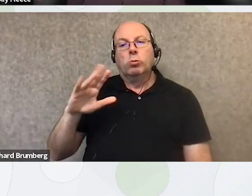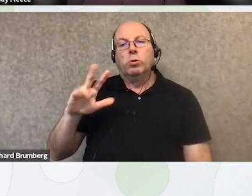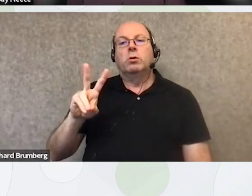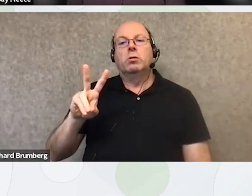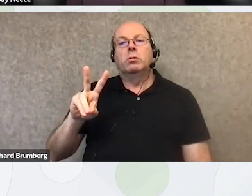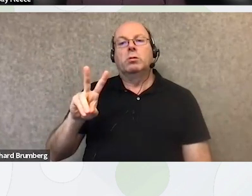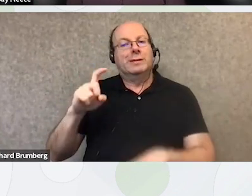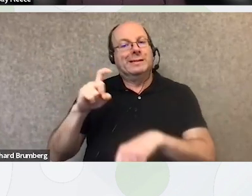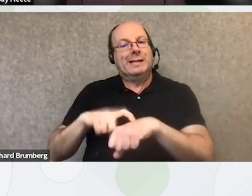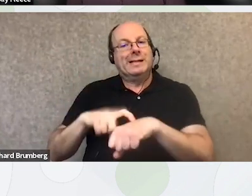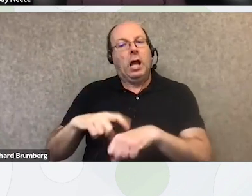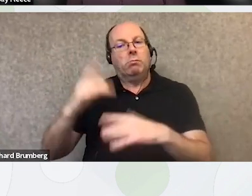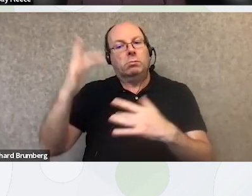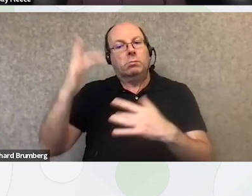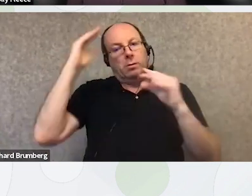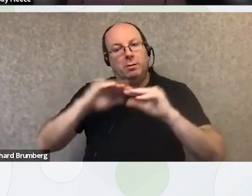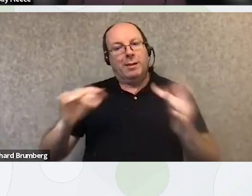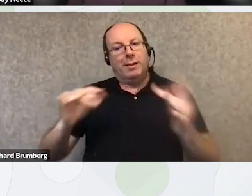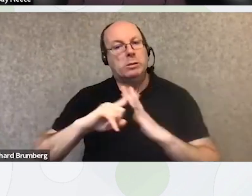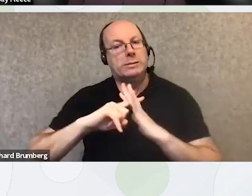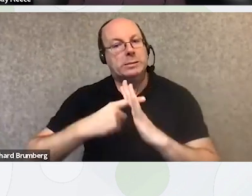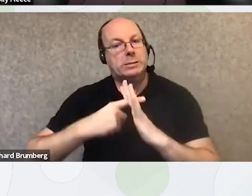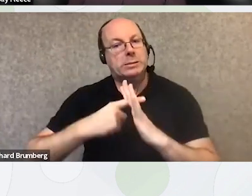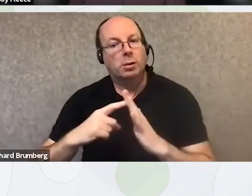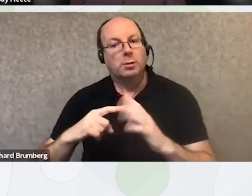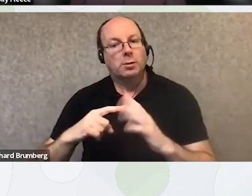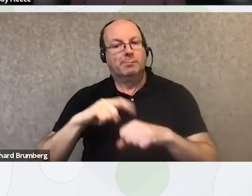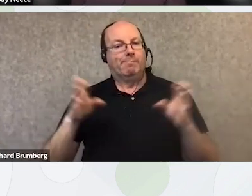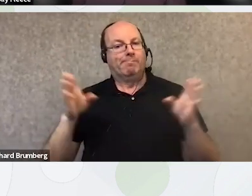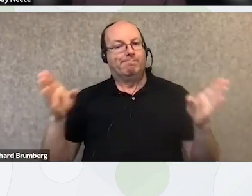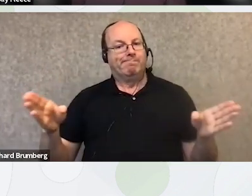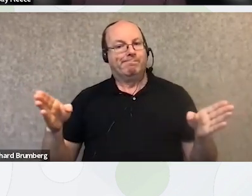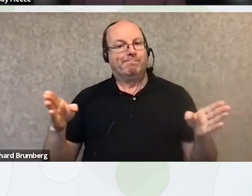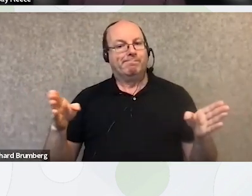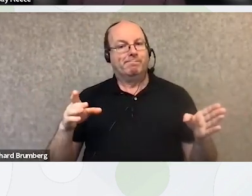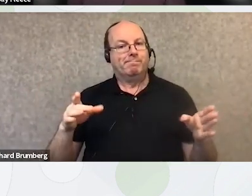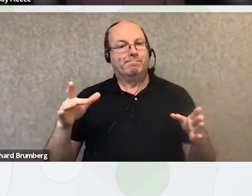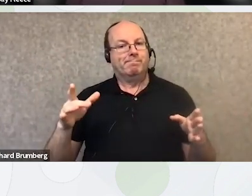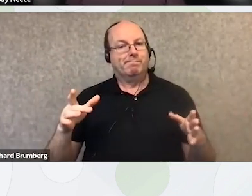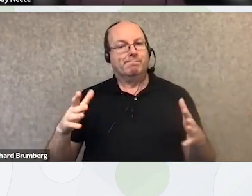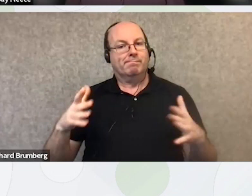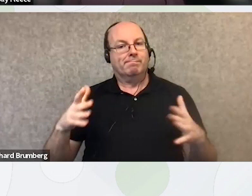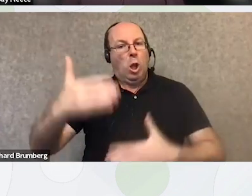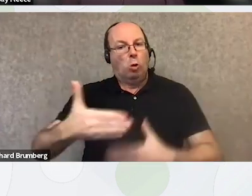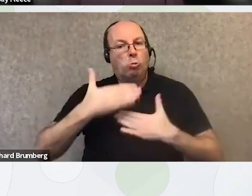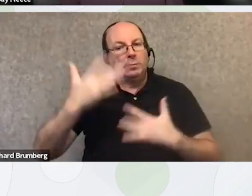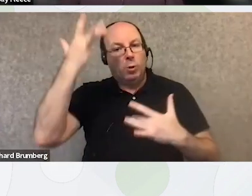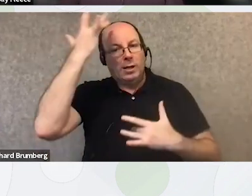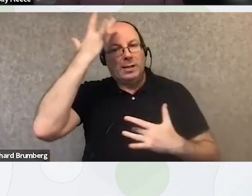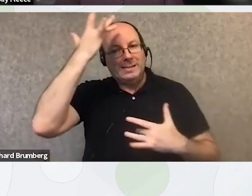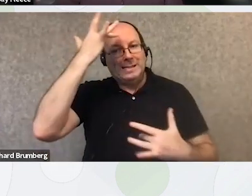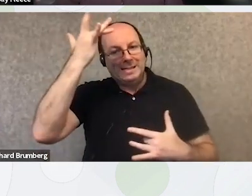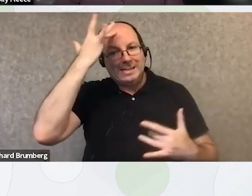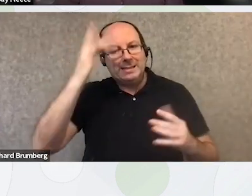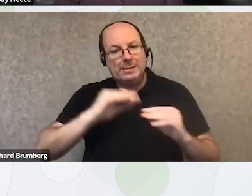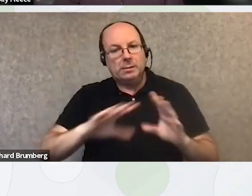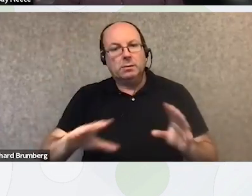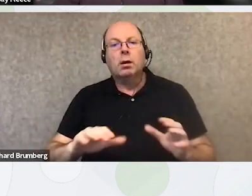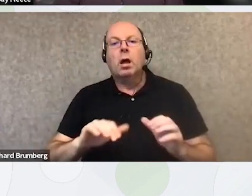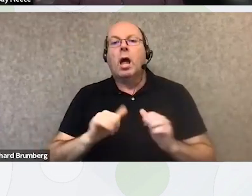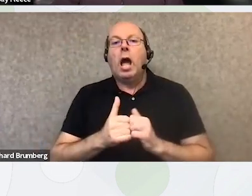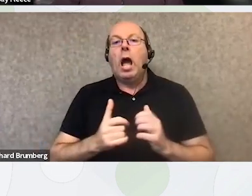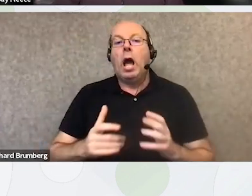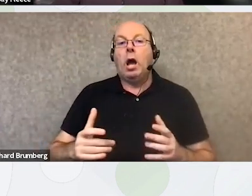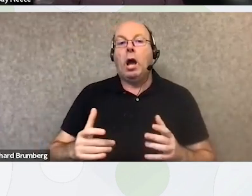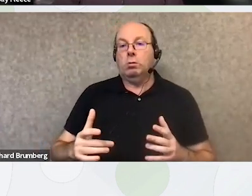circulating. So we are in the beginning of this respiratory season. So now to review some policies and procedures on how to limit transmission of